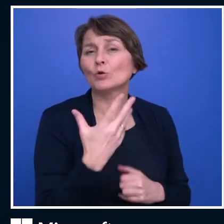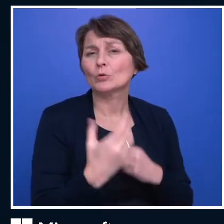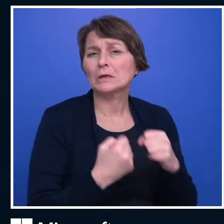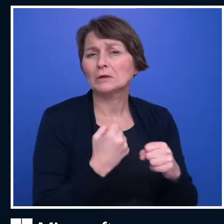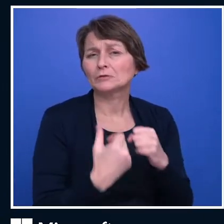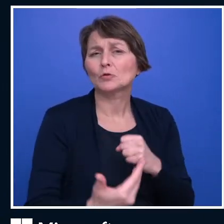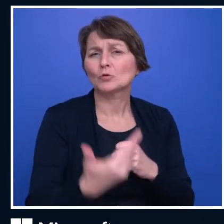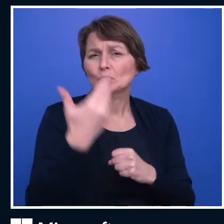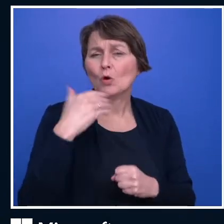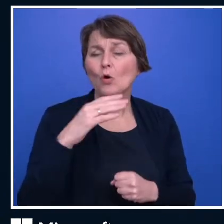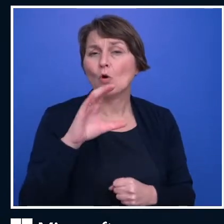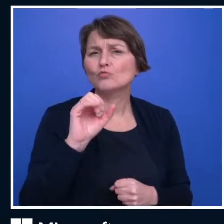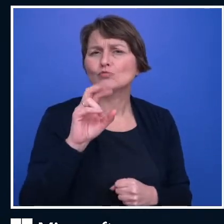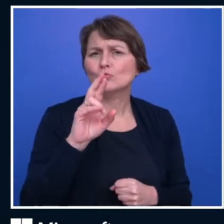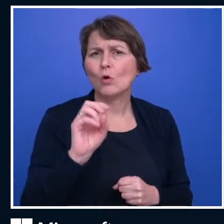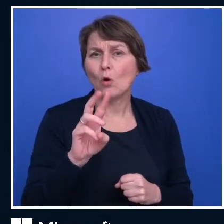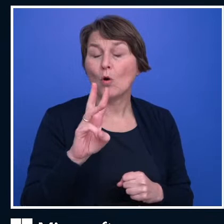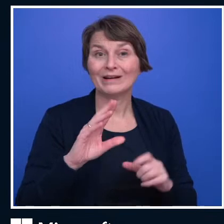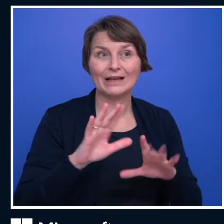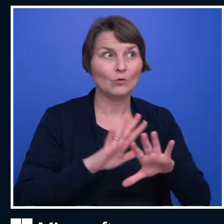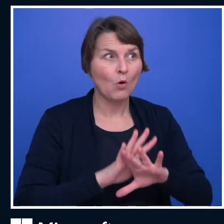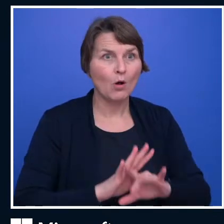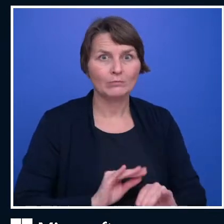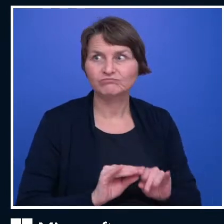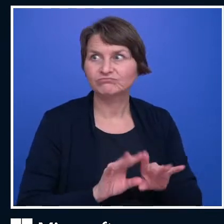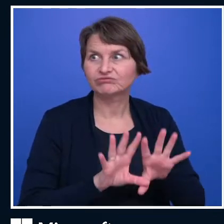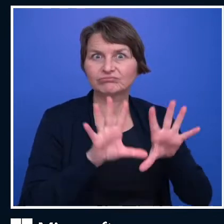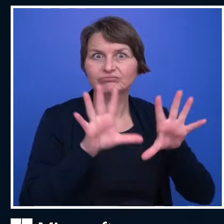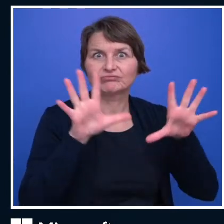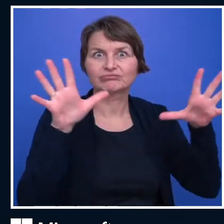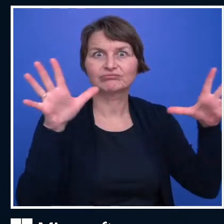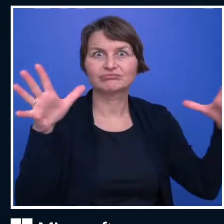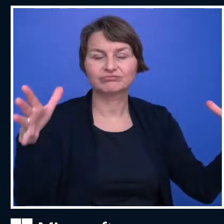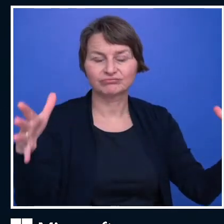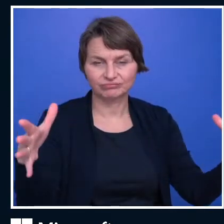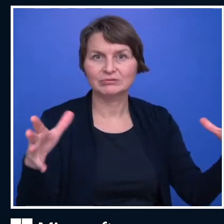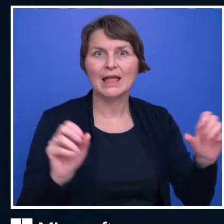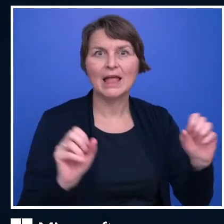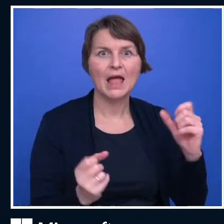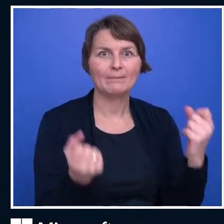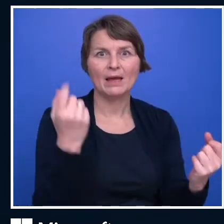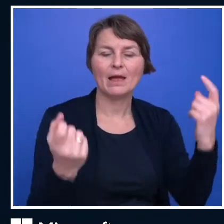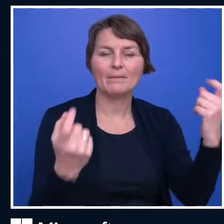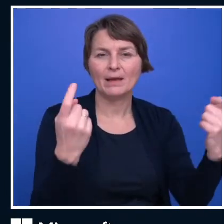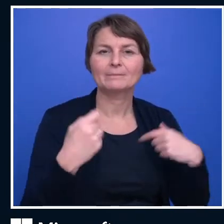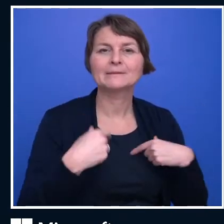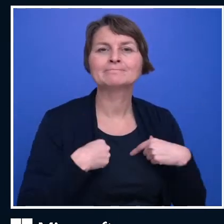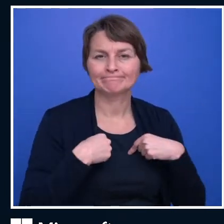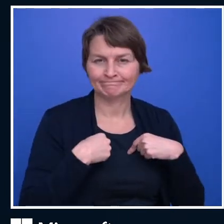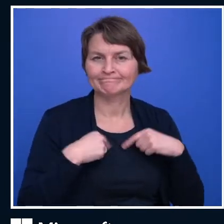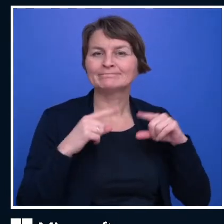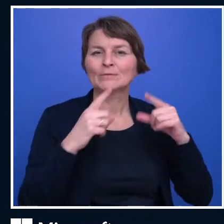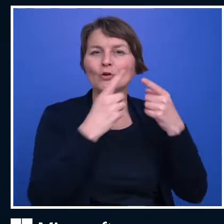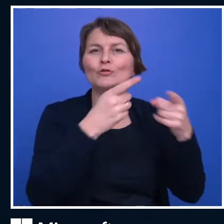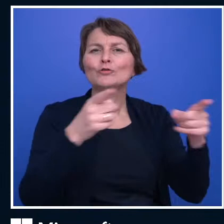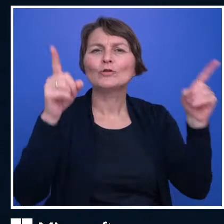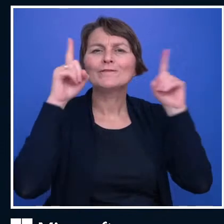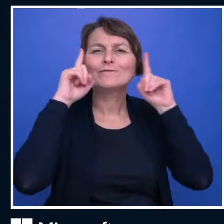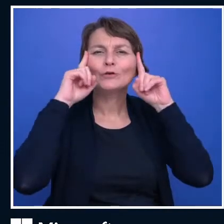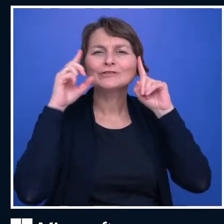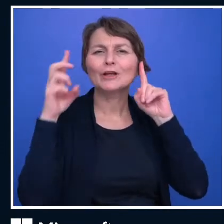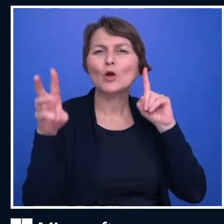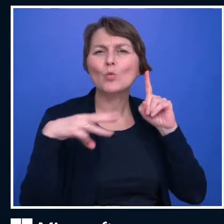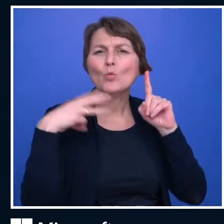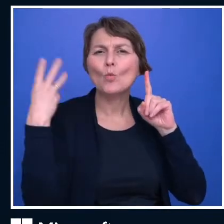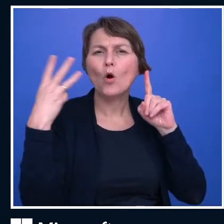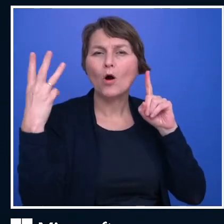greater Seattle area. And what we learned is that they roost at a wetland near the University of Washington's Bothell campus, and then they fly